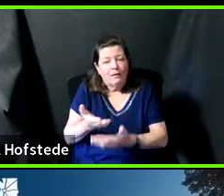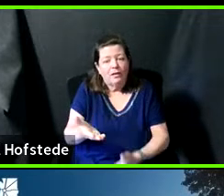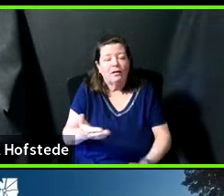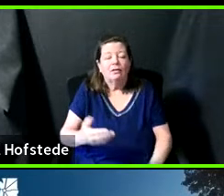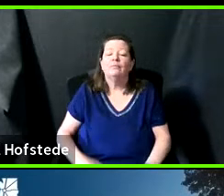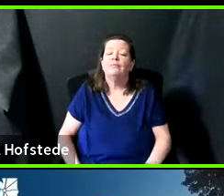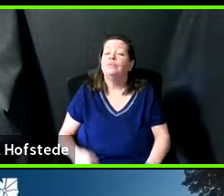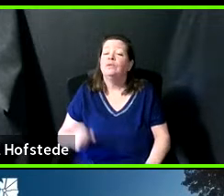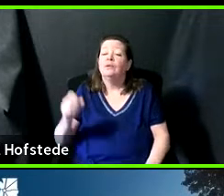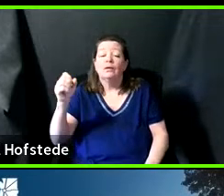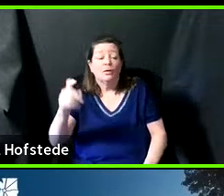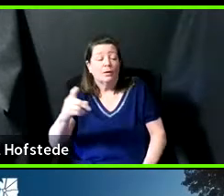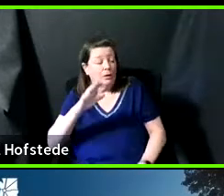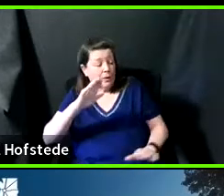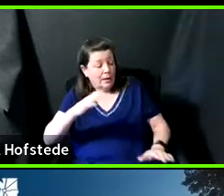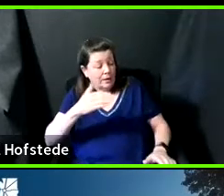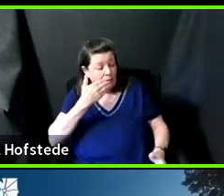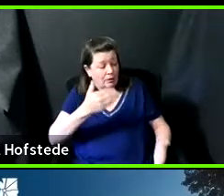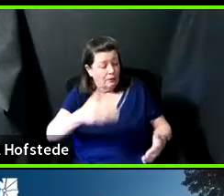that.